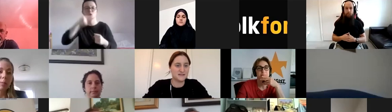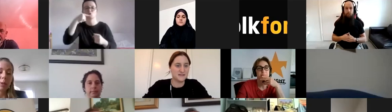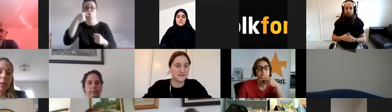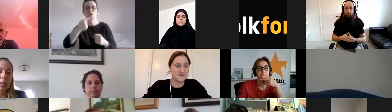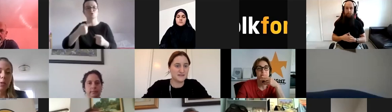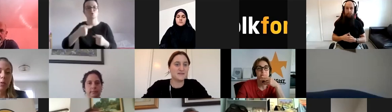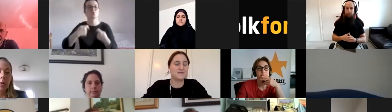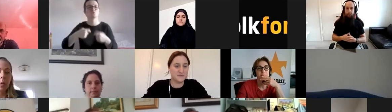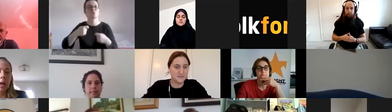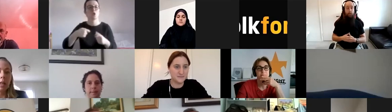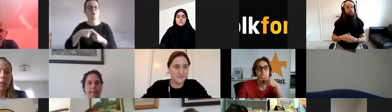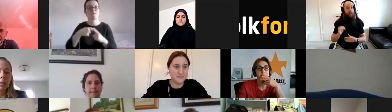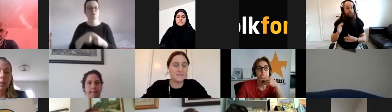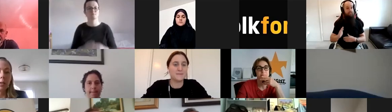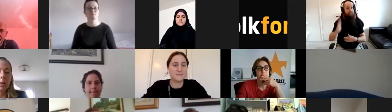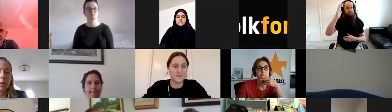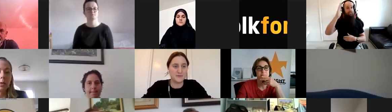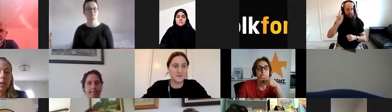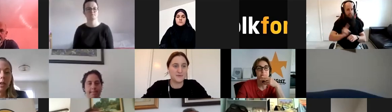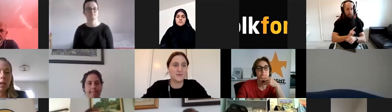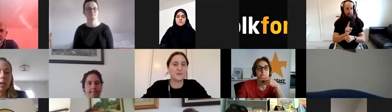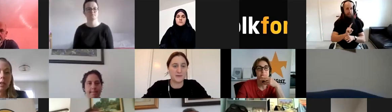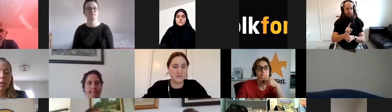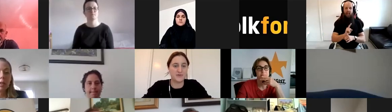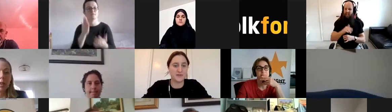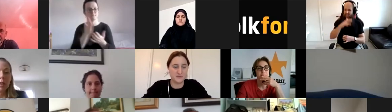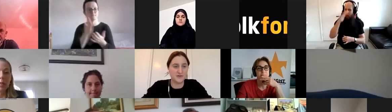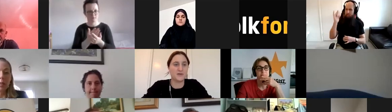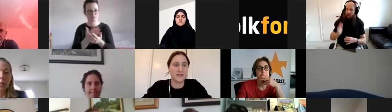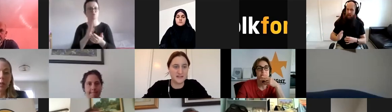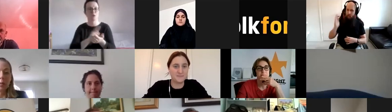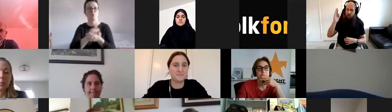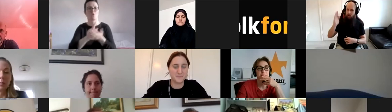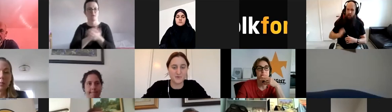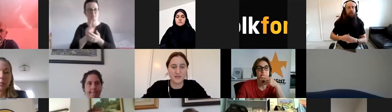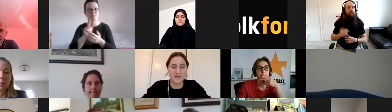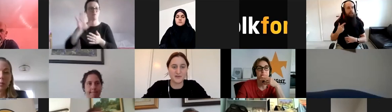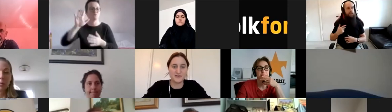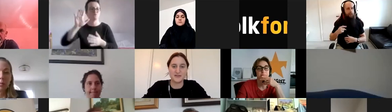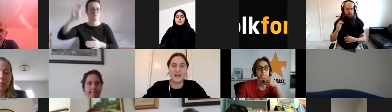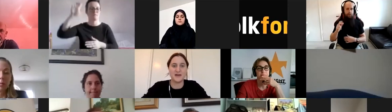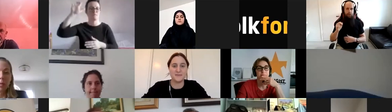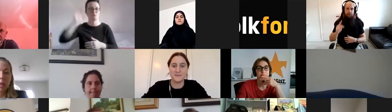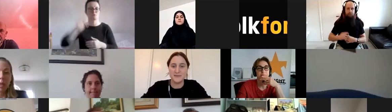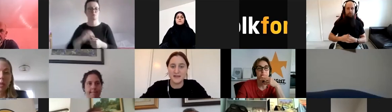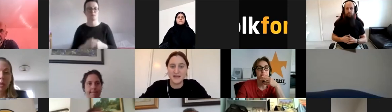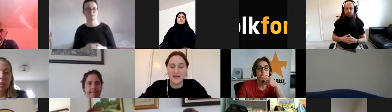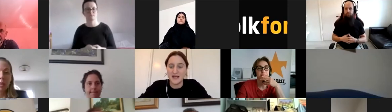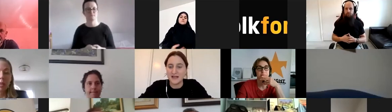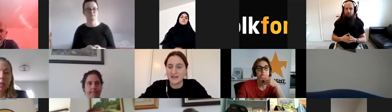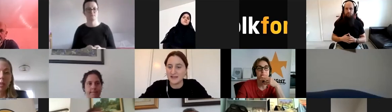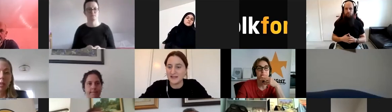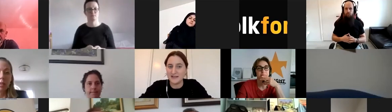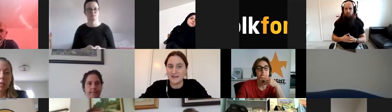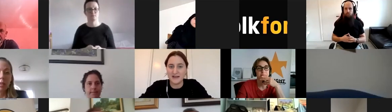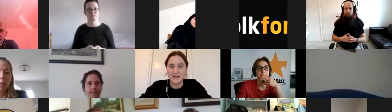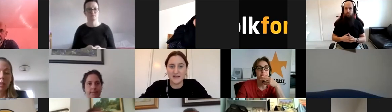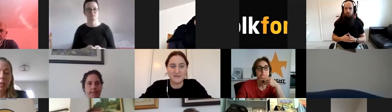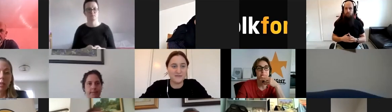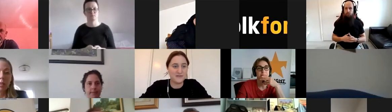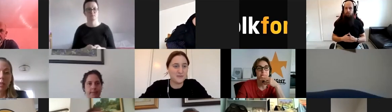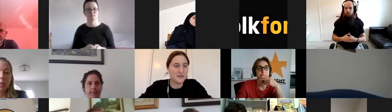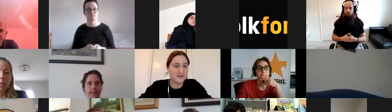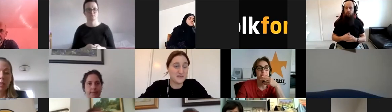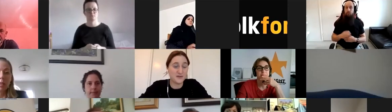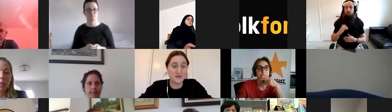It has been raised for a while, no, so it's an old hand. I think so. Okay, good. Then